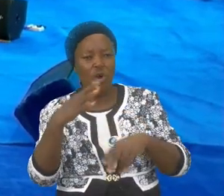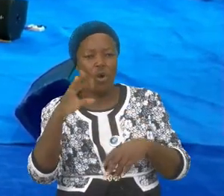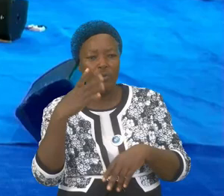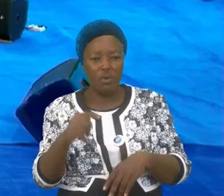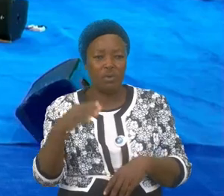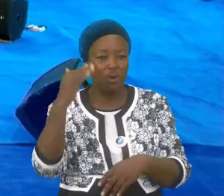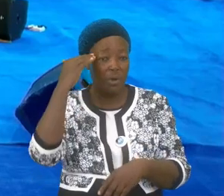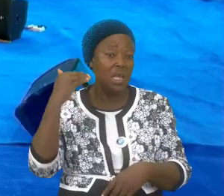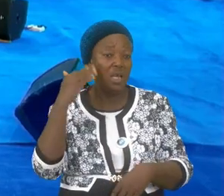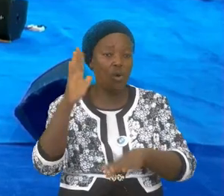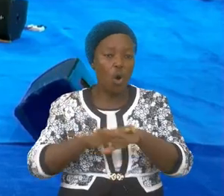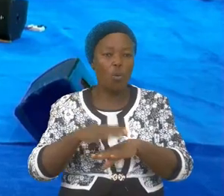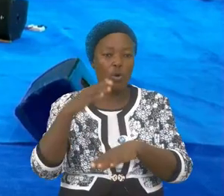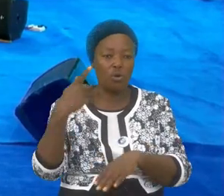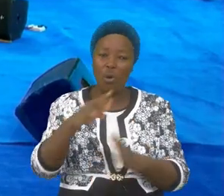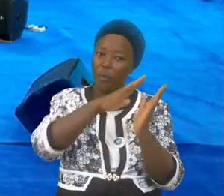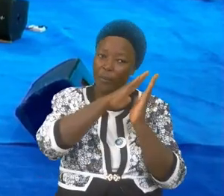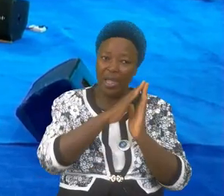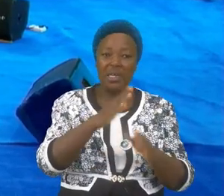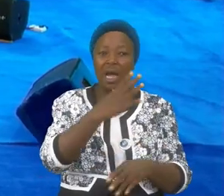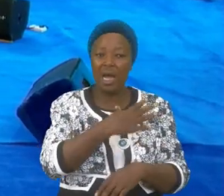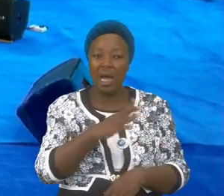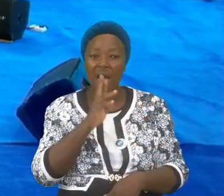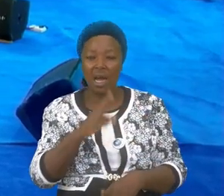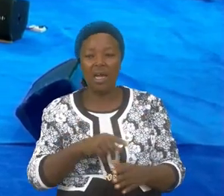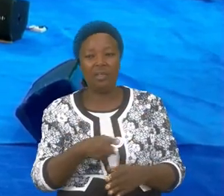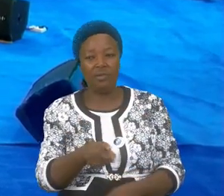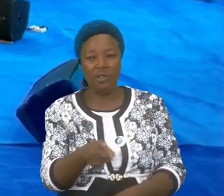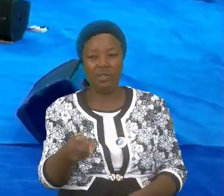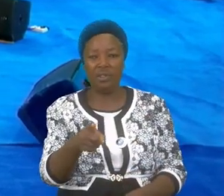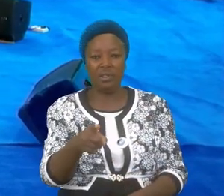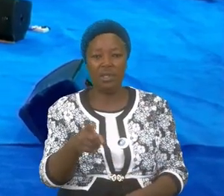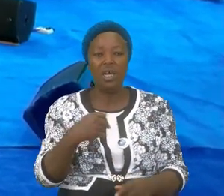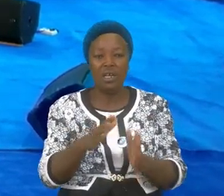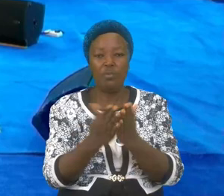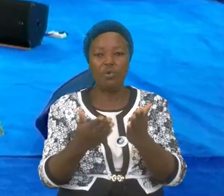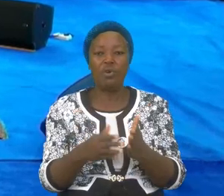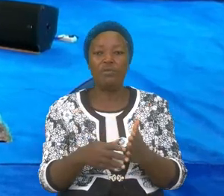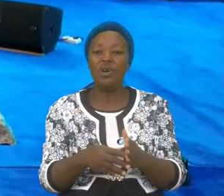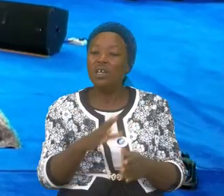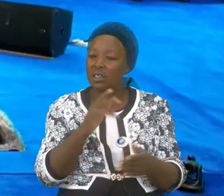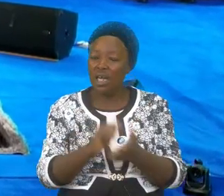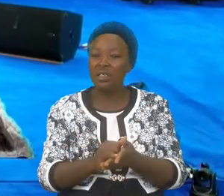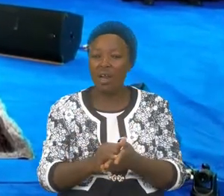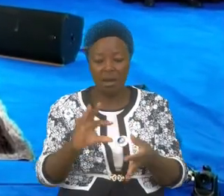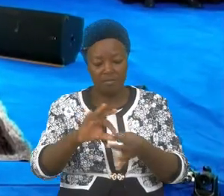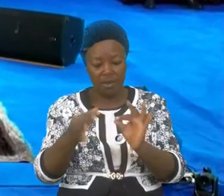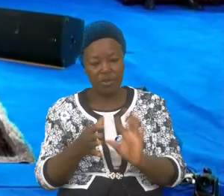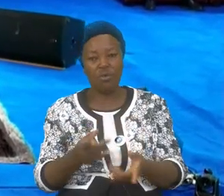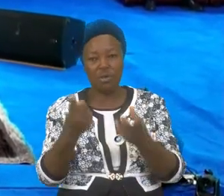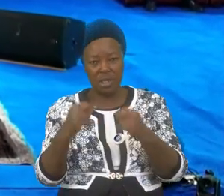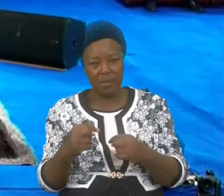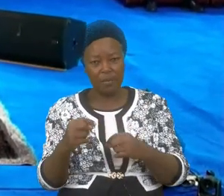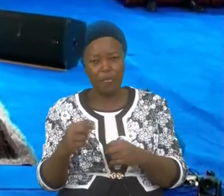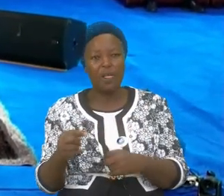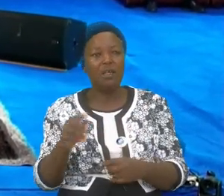these. Revelation, interpretation came unto him by a man that